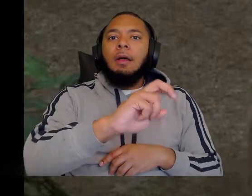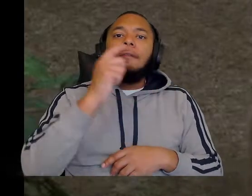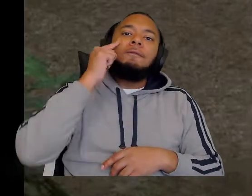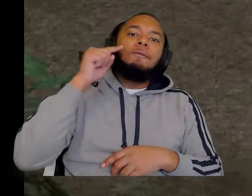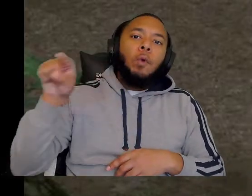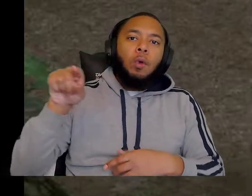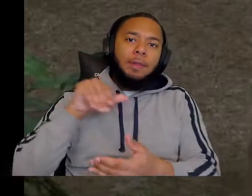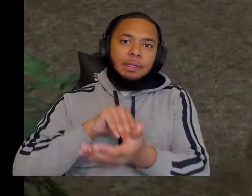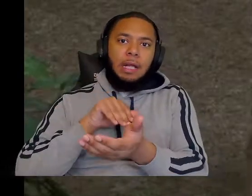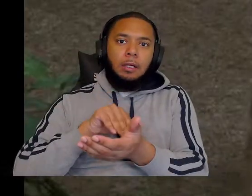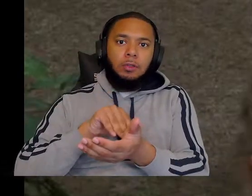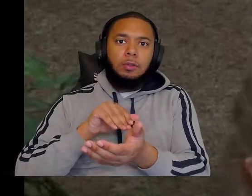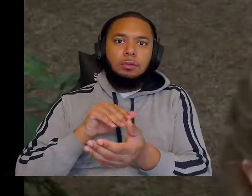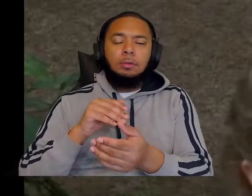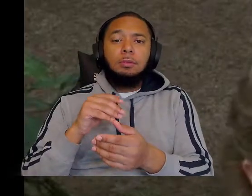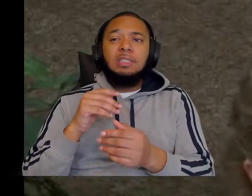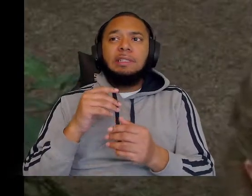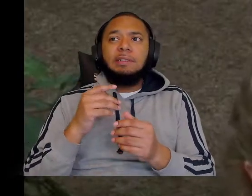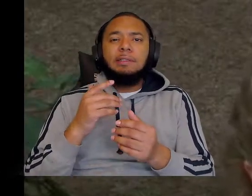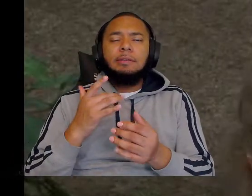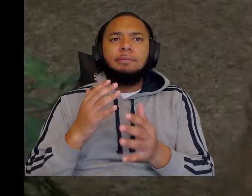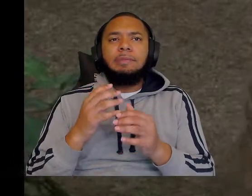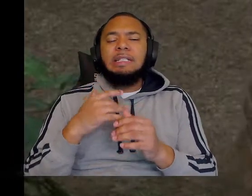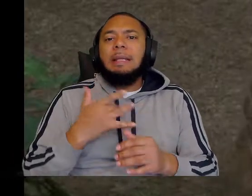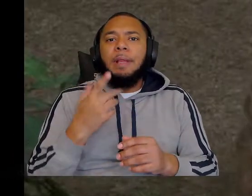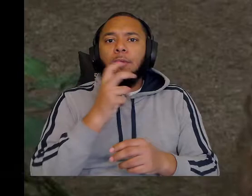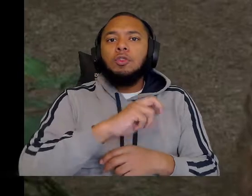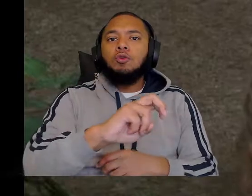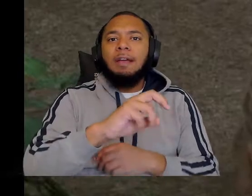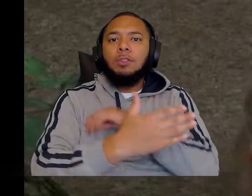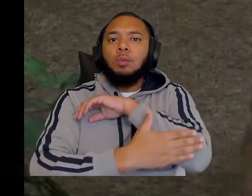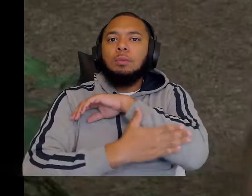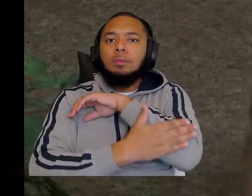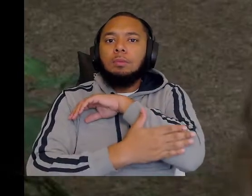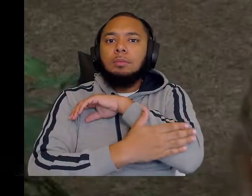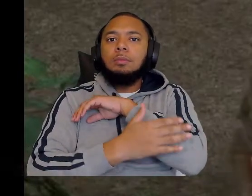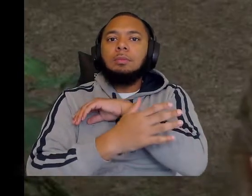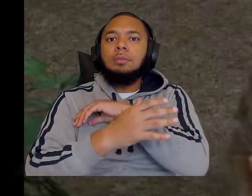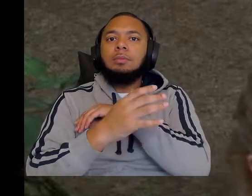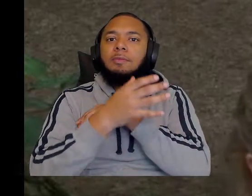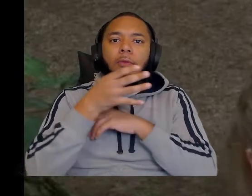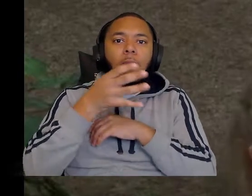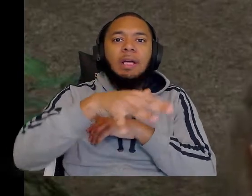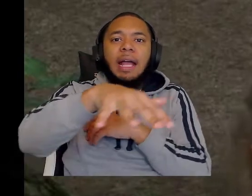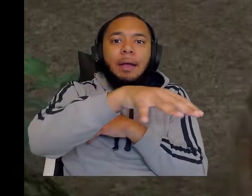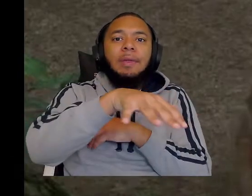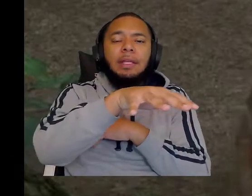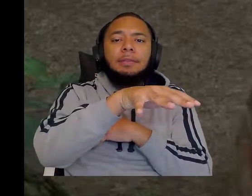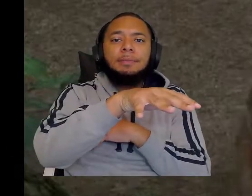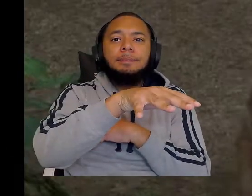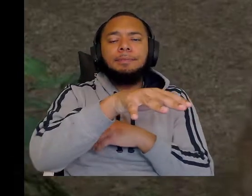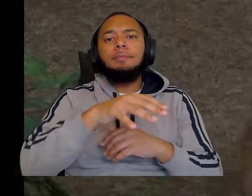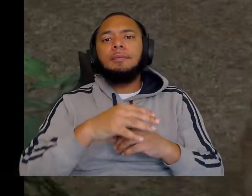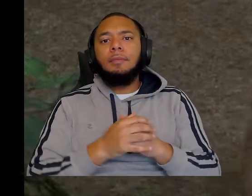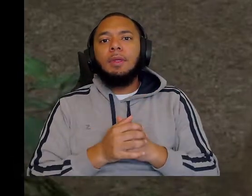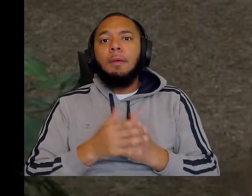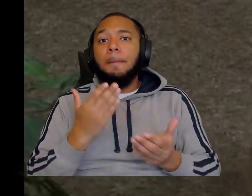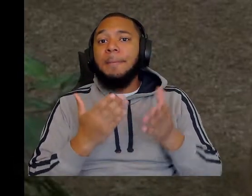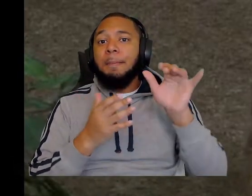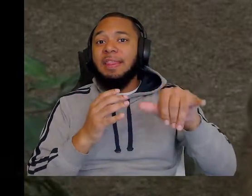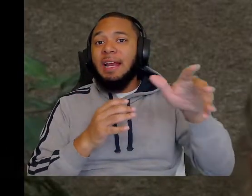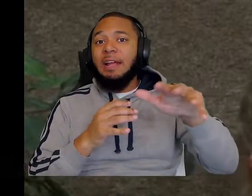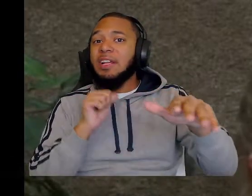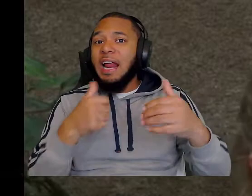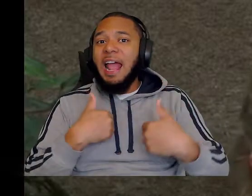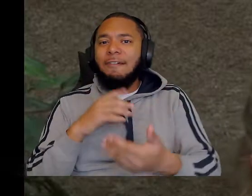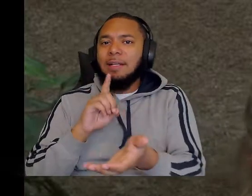primarily in rural areas where you don't have a medical doctor that's available, but you might have a physician's assistant.